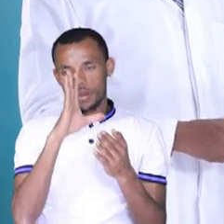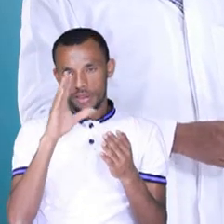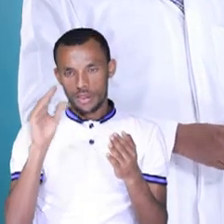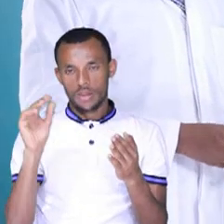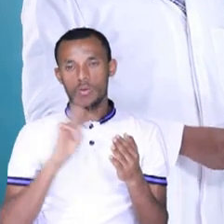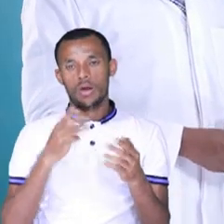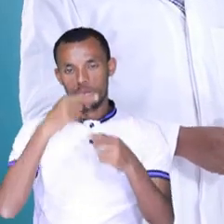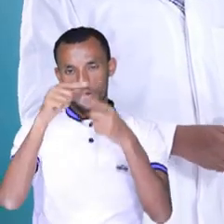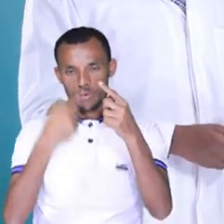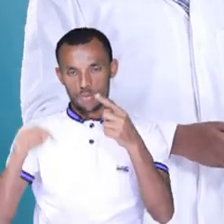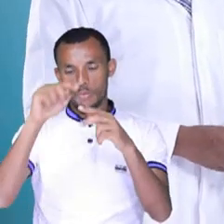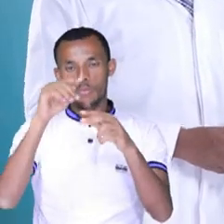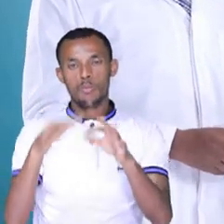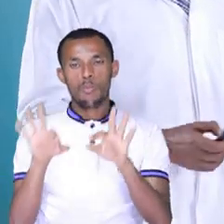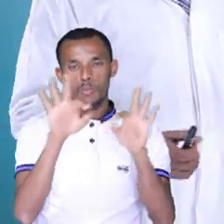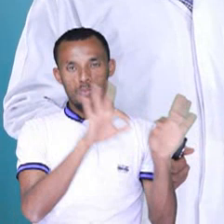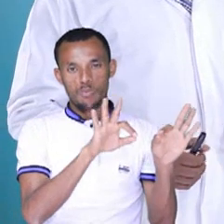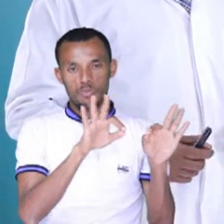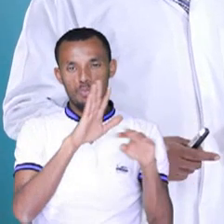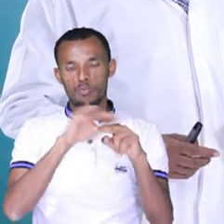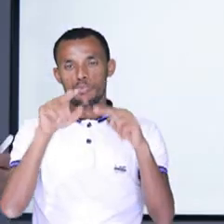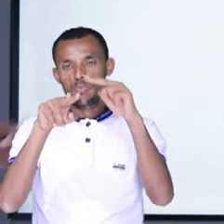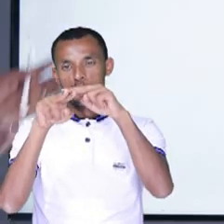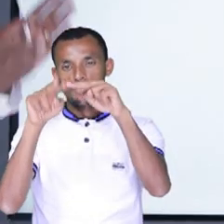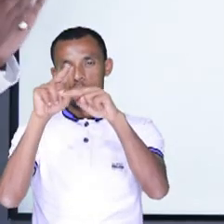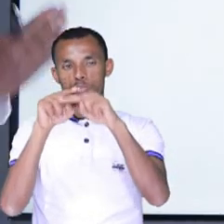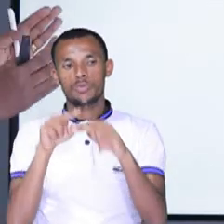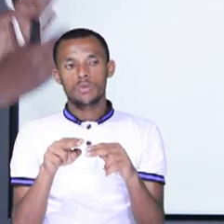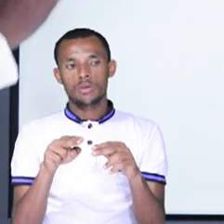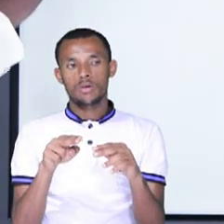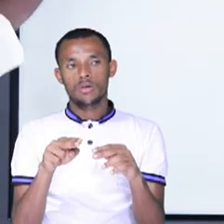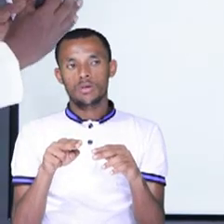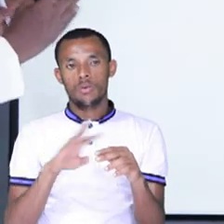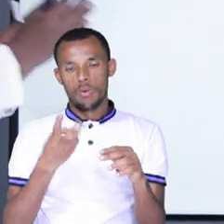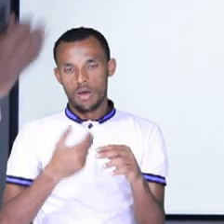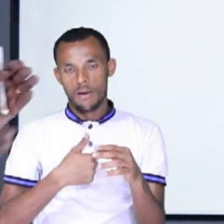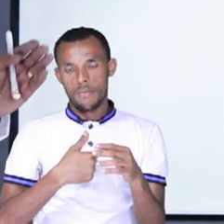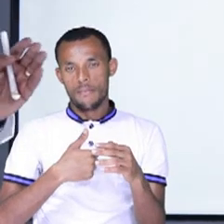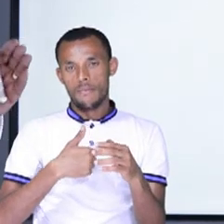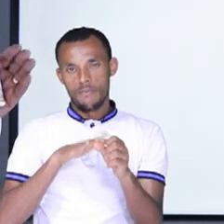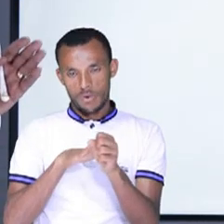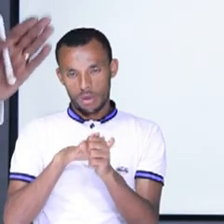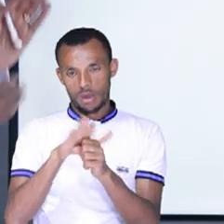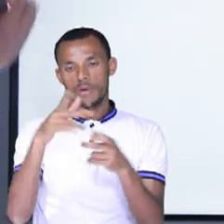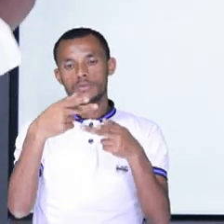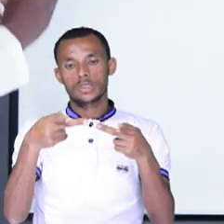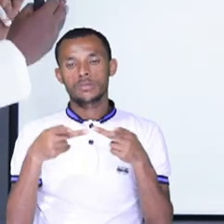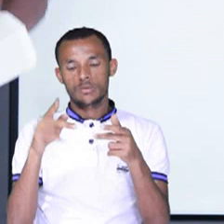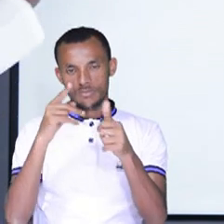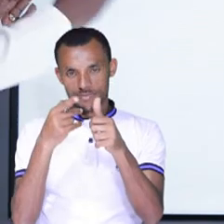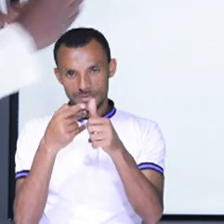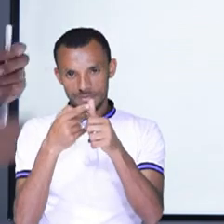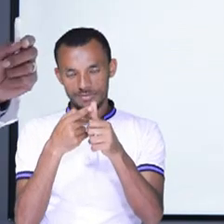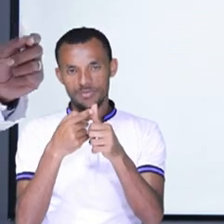and we are going to put these 6 books on a shelf. So on a shelf we have enough space. The